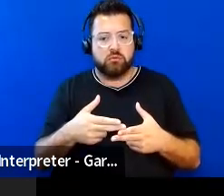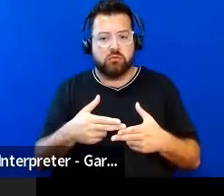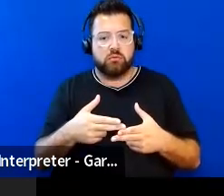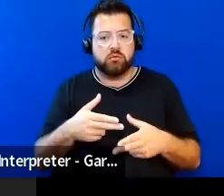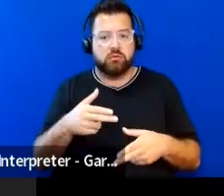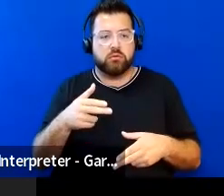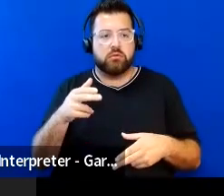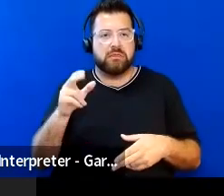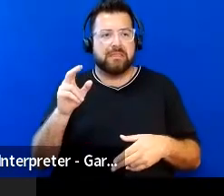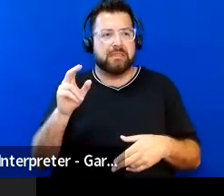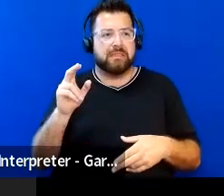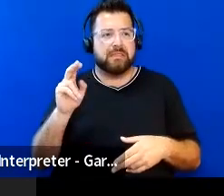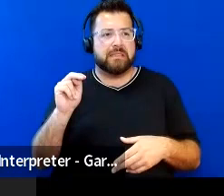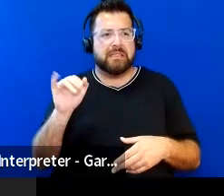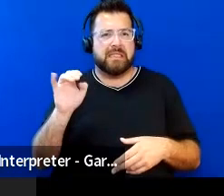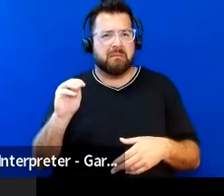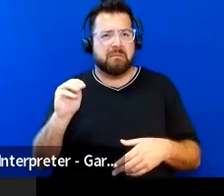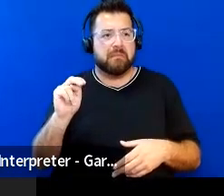BC Campus, or it's